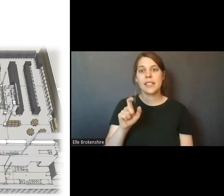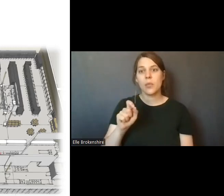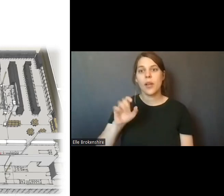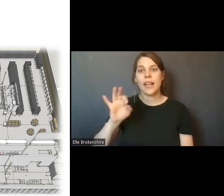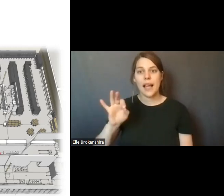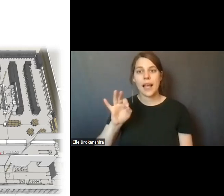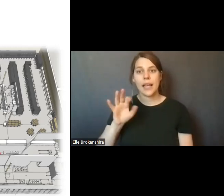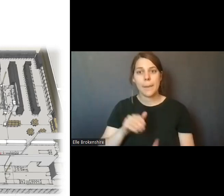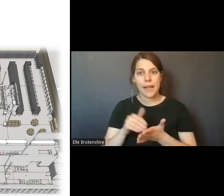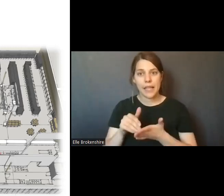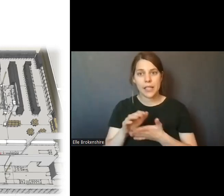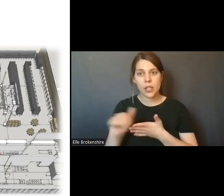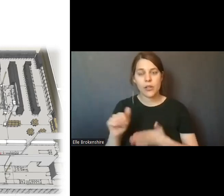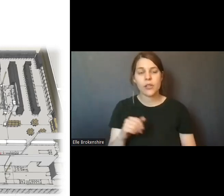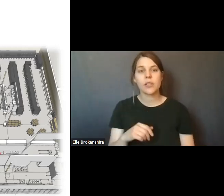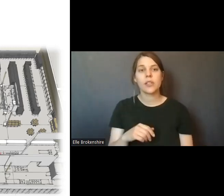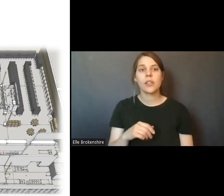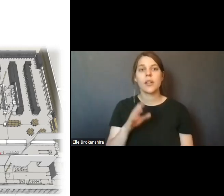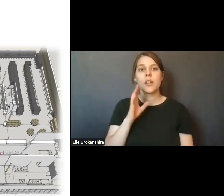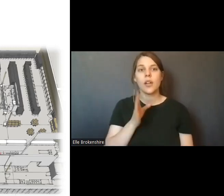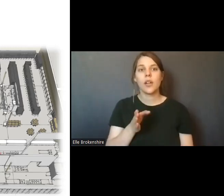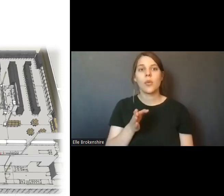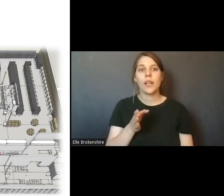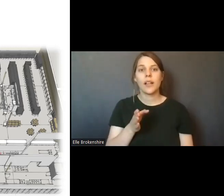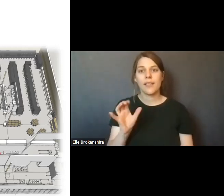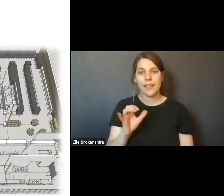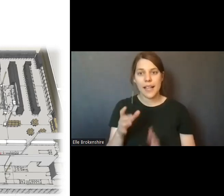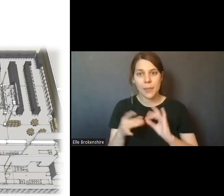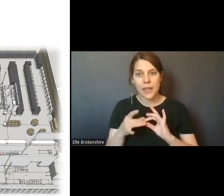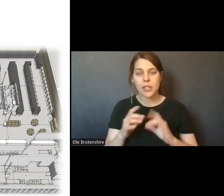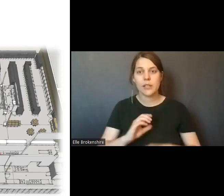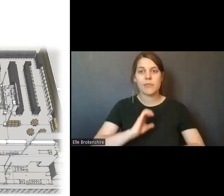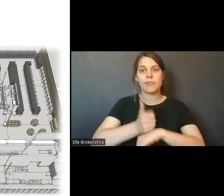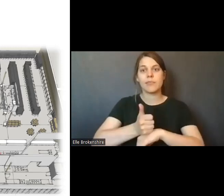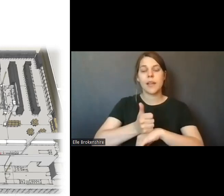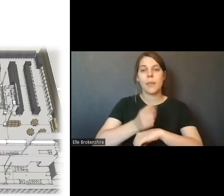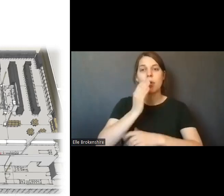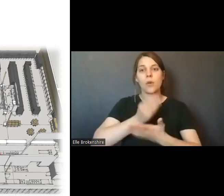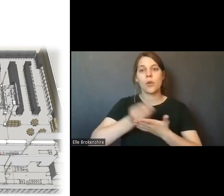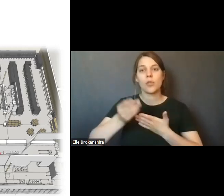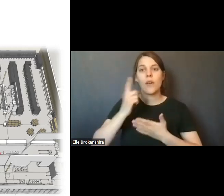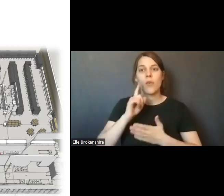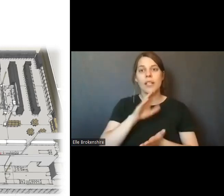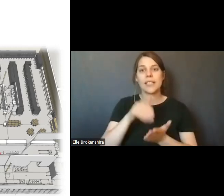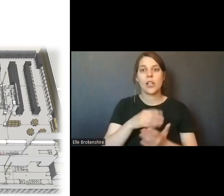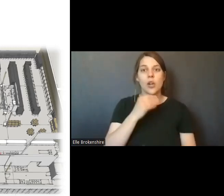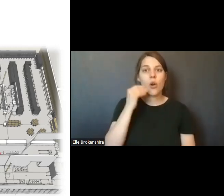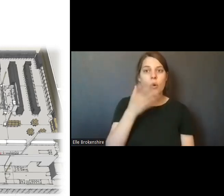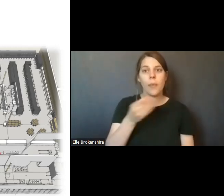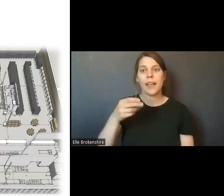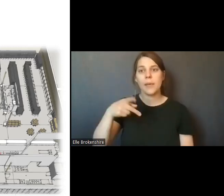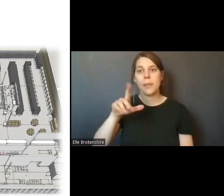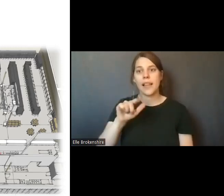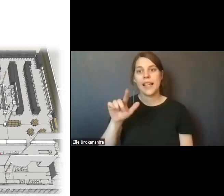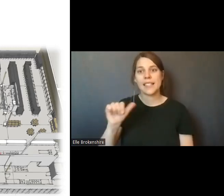million. This is going to restore, like I said, a grocery store to the Center Home and Plaza where the existing Shop and Save was located.